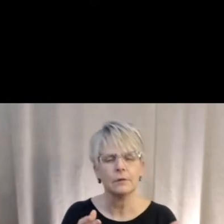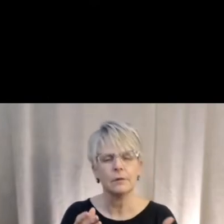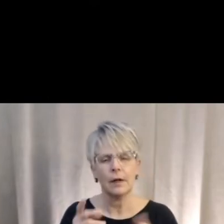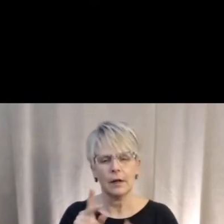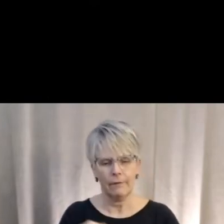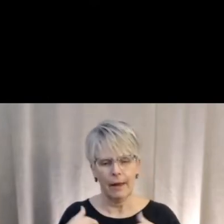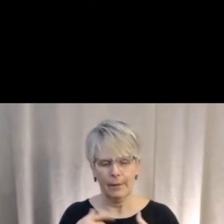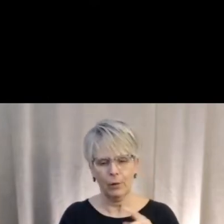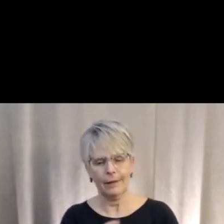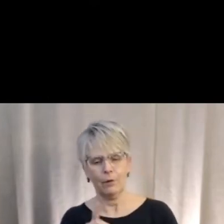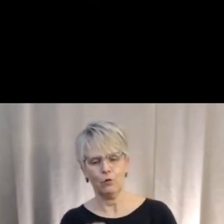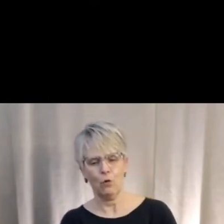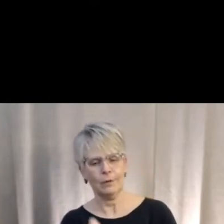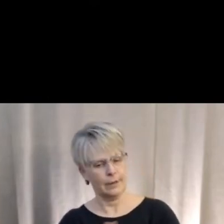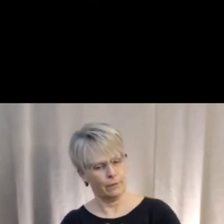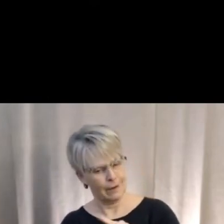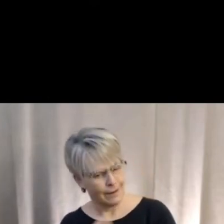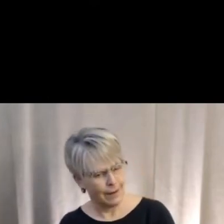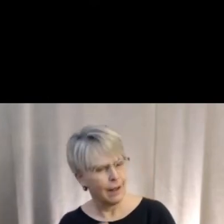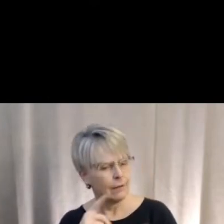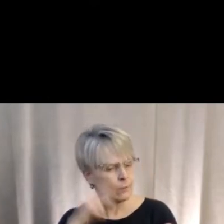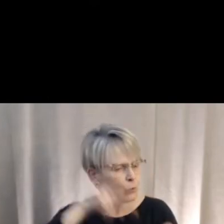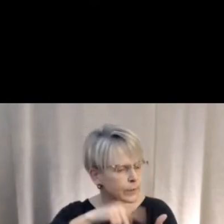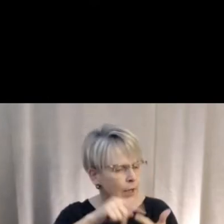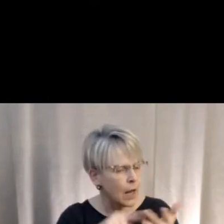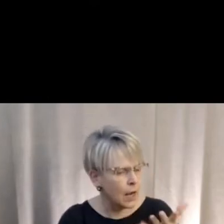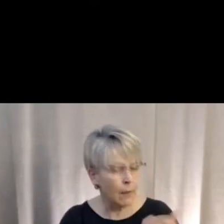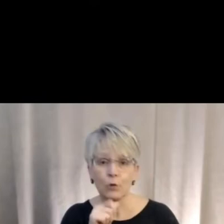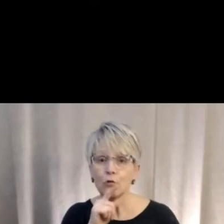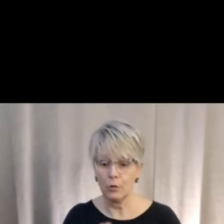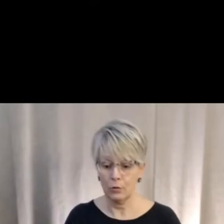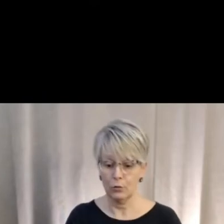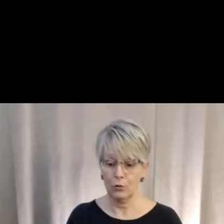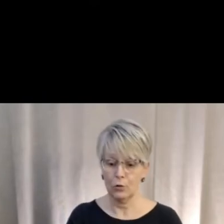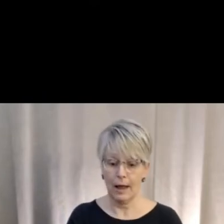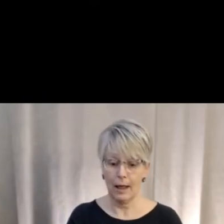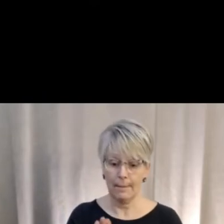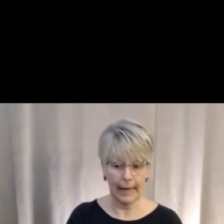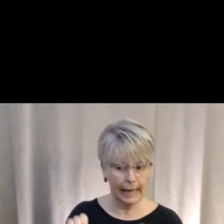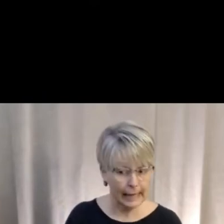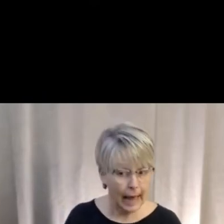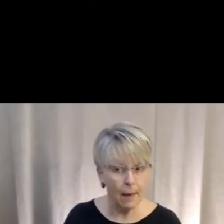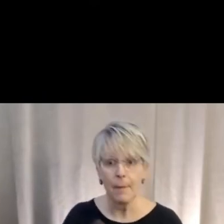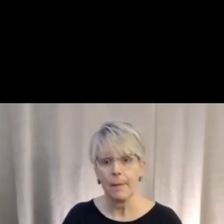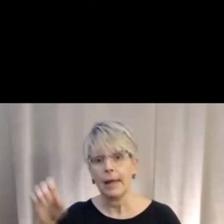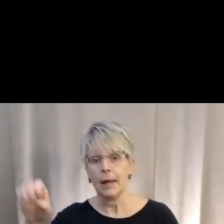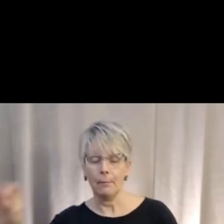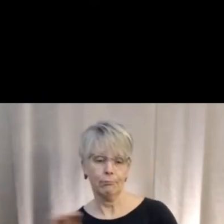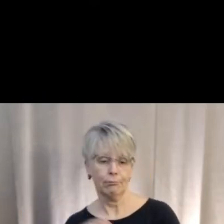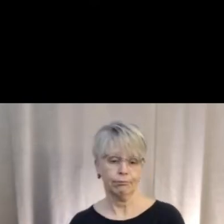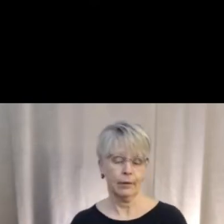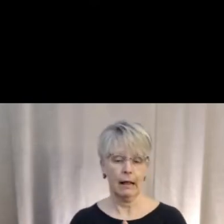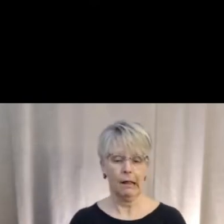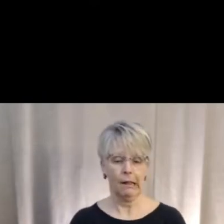there are, and a lot of other information. I don't know if Shelby's able to, but if someone could drop the link to